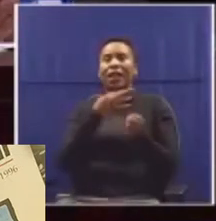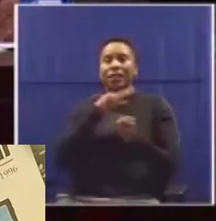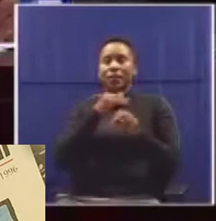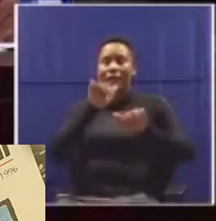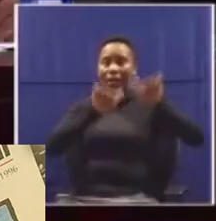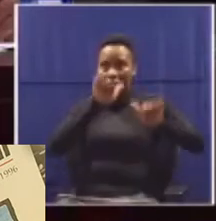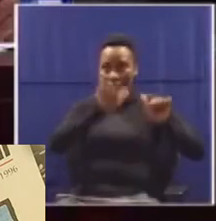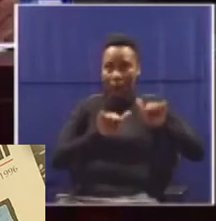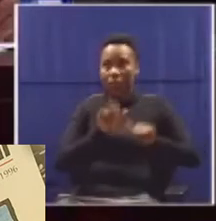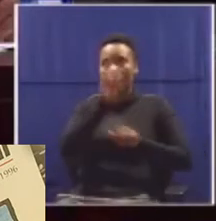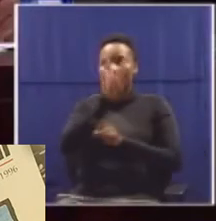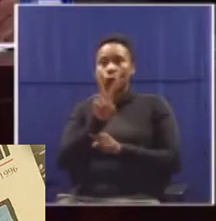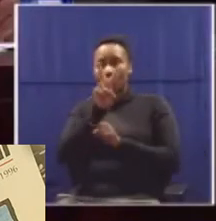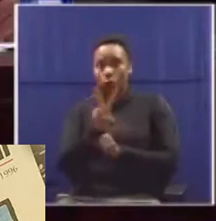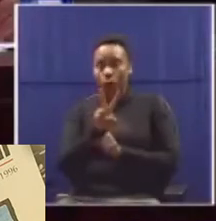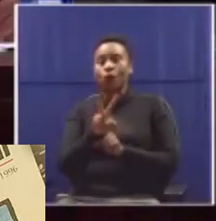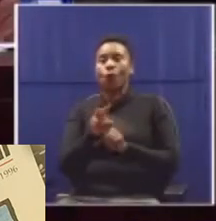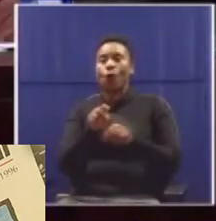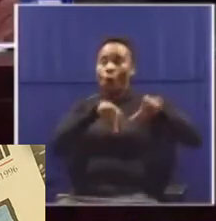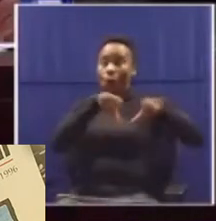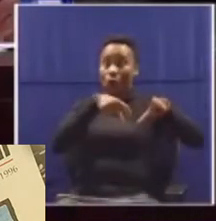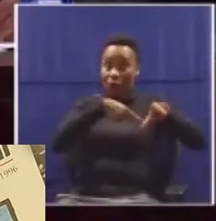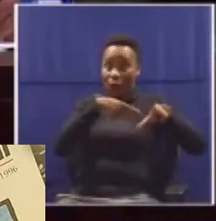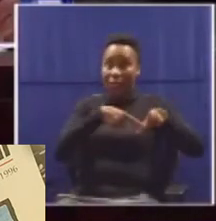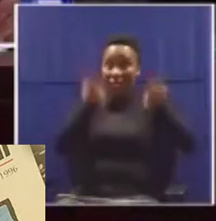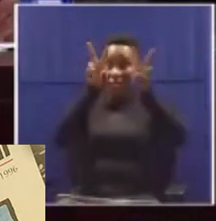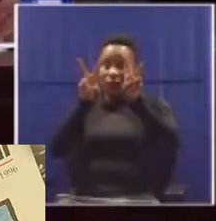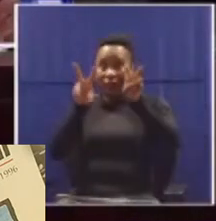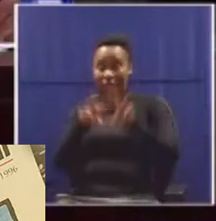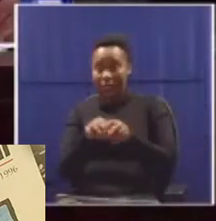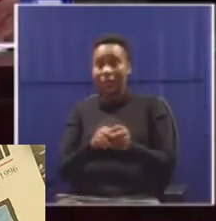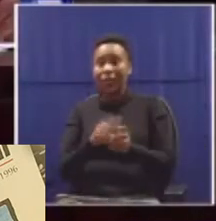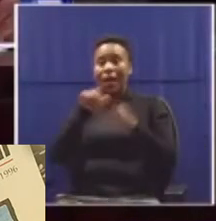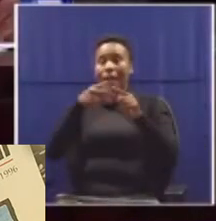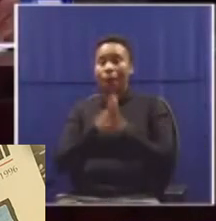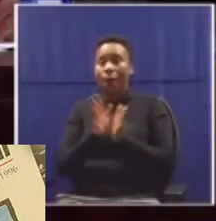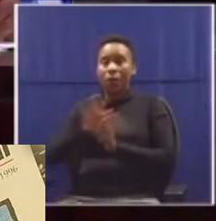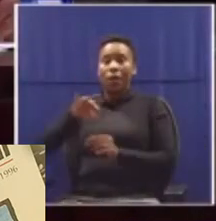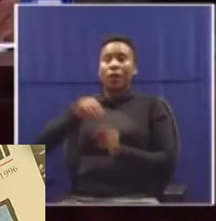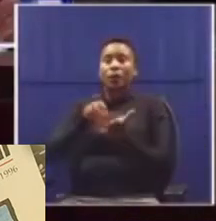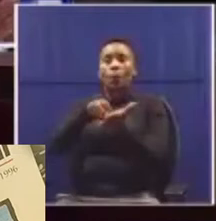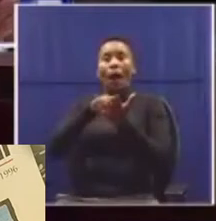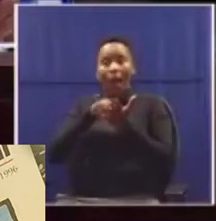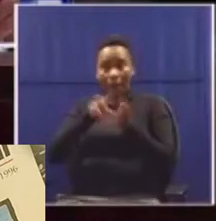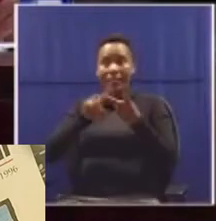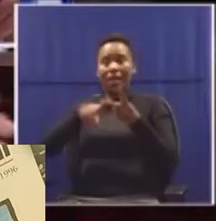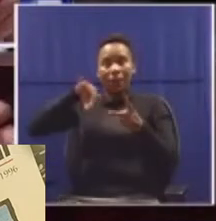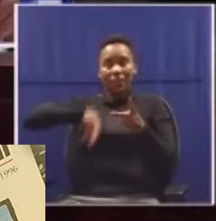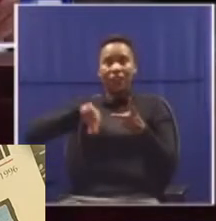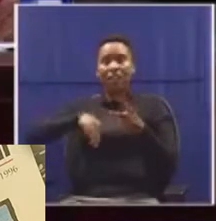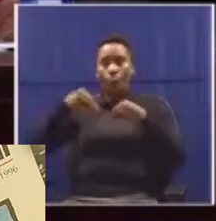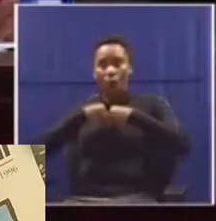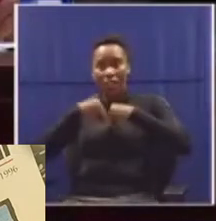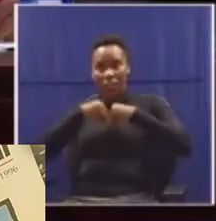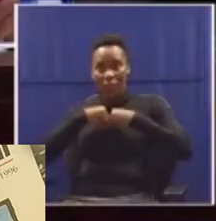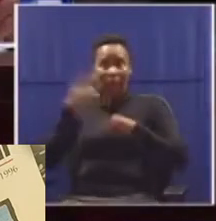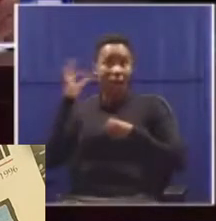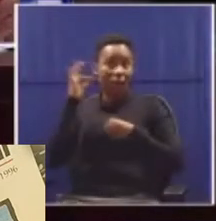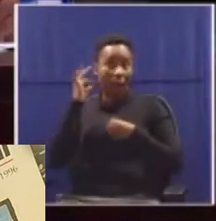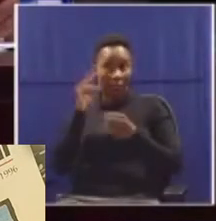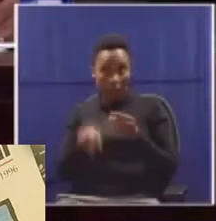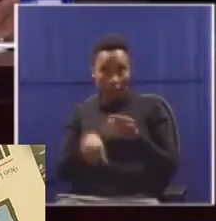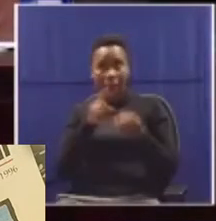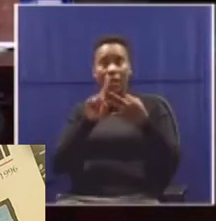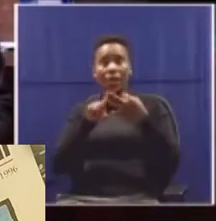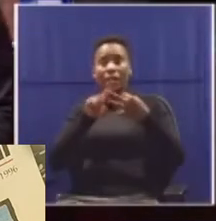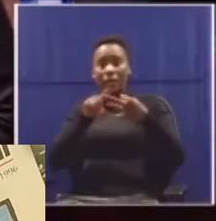regulatory issues involving various supervisory requirements and beneficial ownership information three investigations